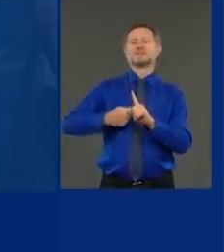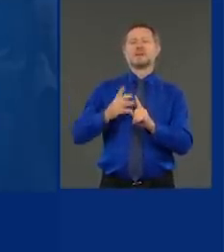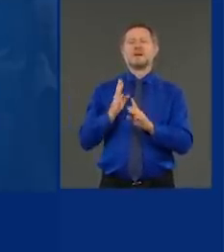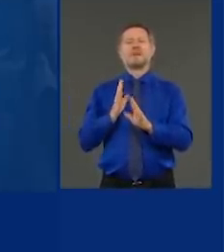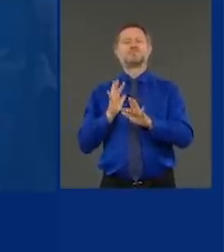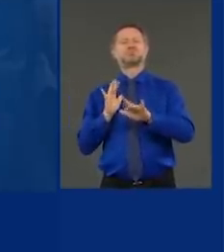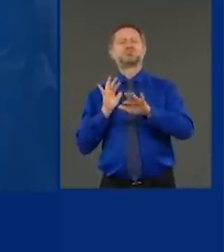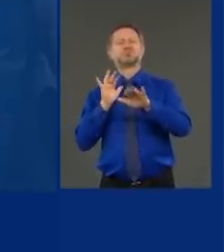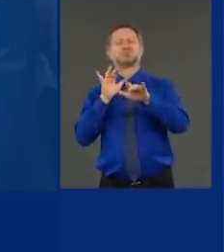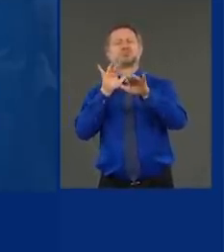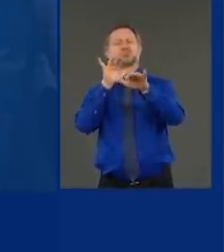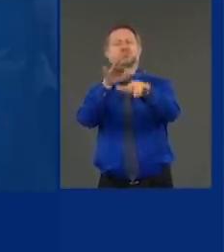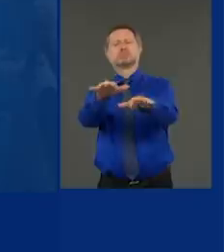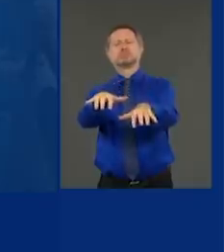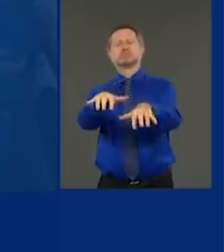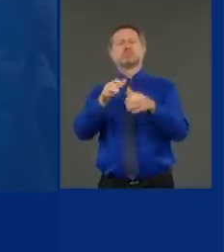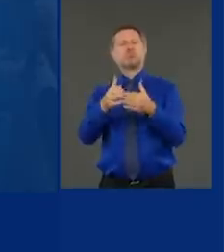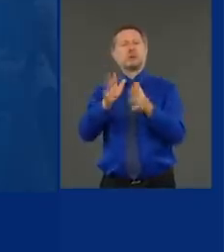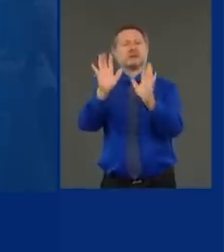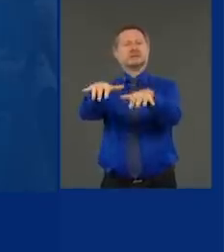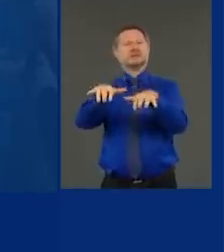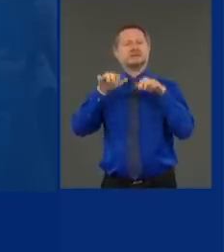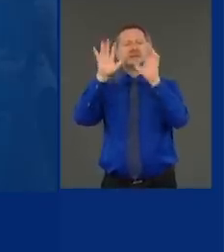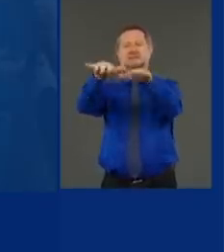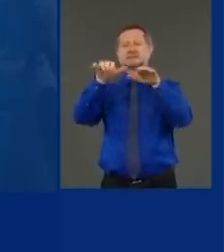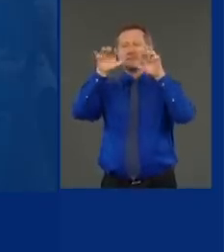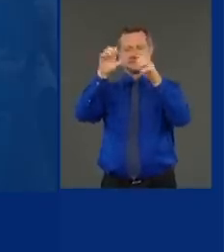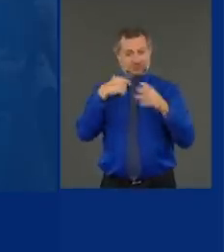on deck and leave. It's